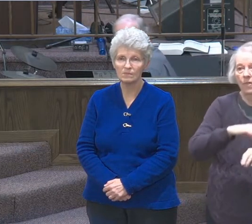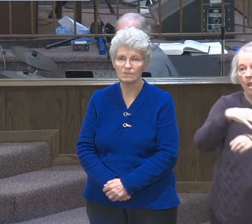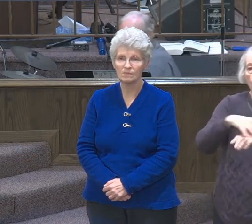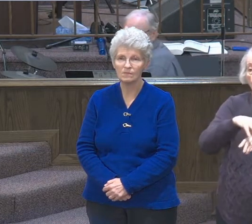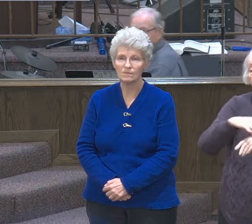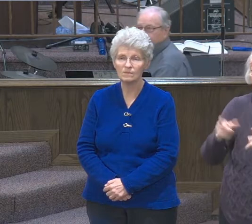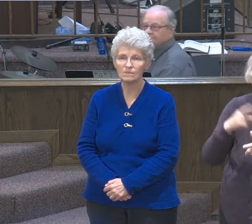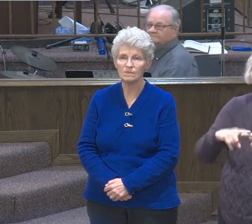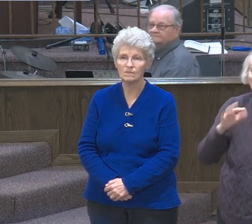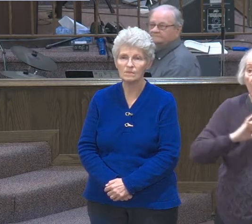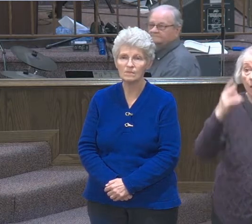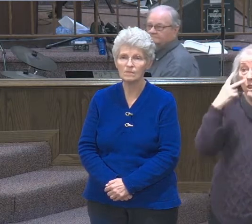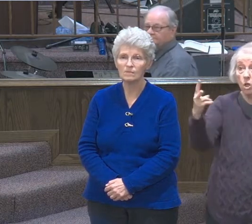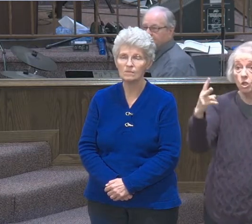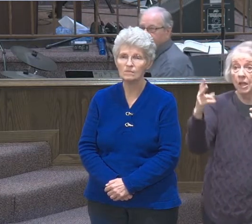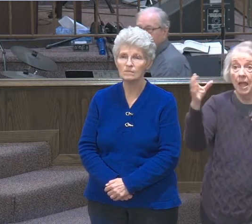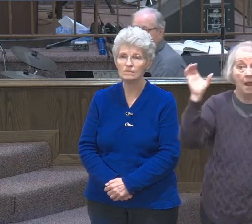Then I looked, and